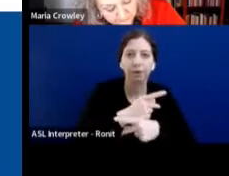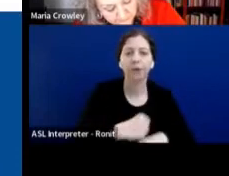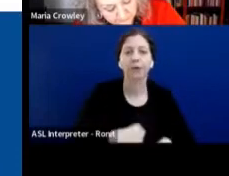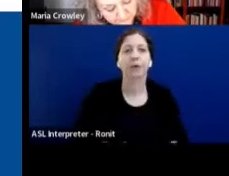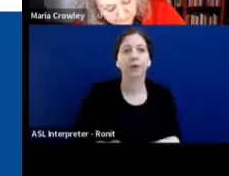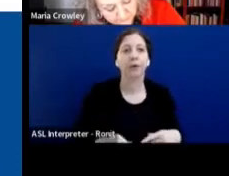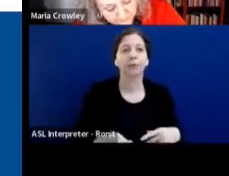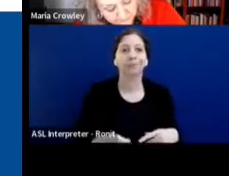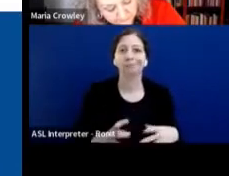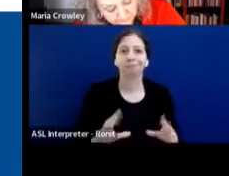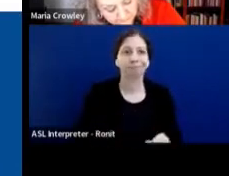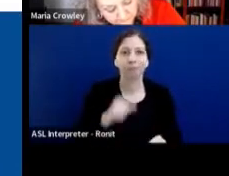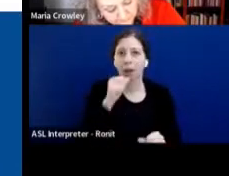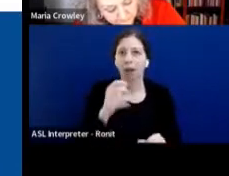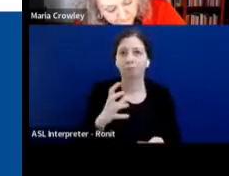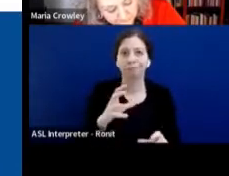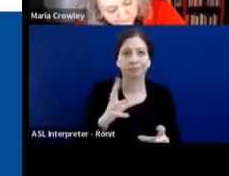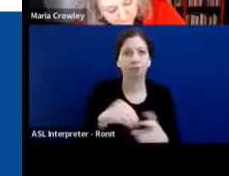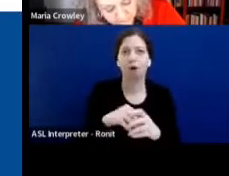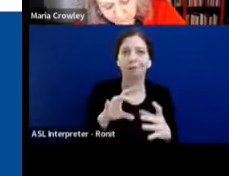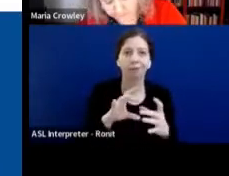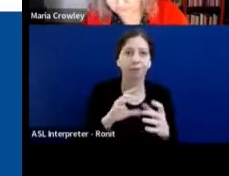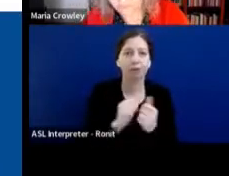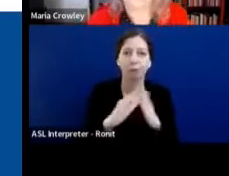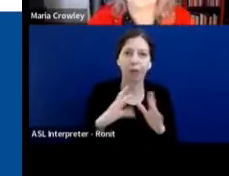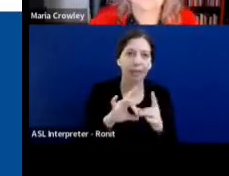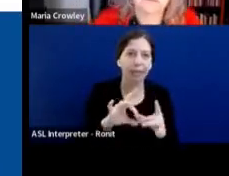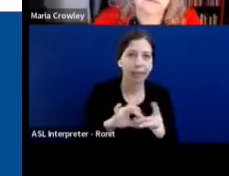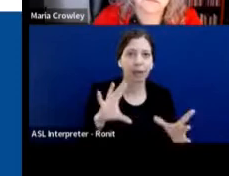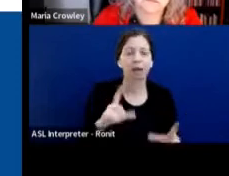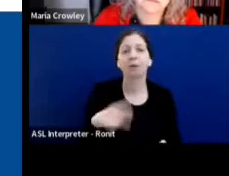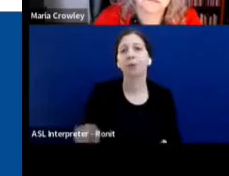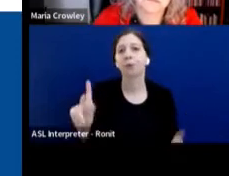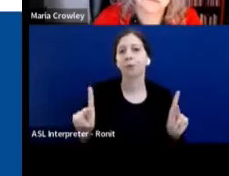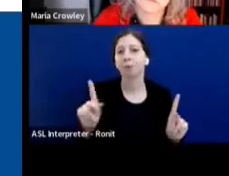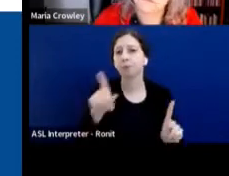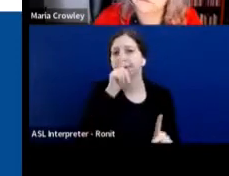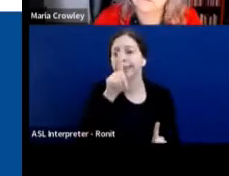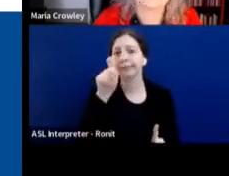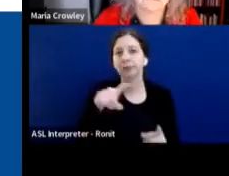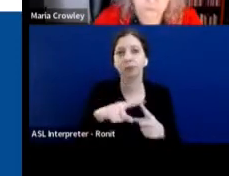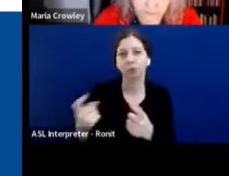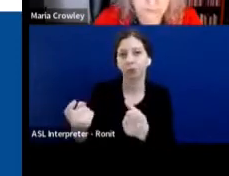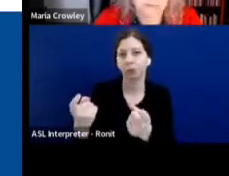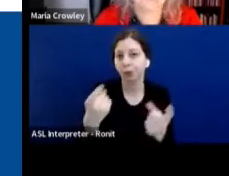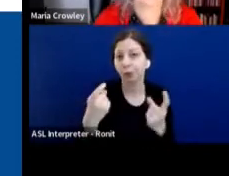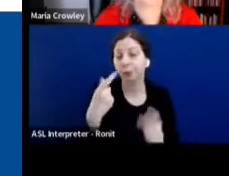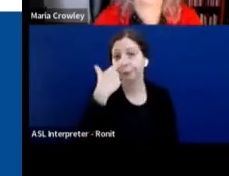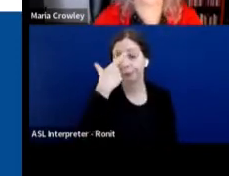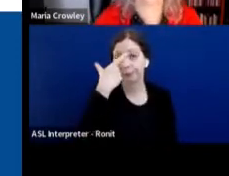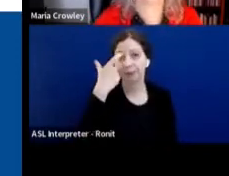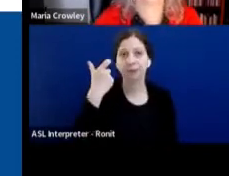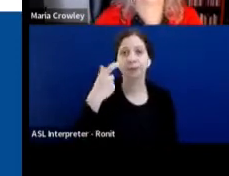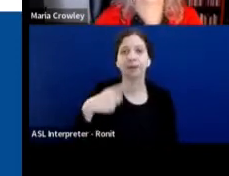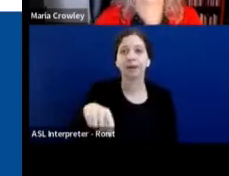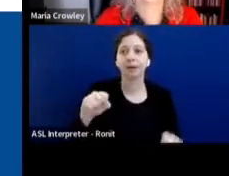They're disengaged in the community. And those are the people that we really need to recruit, because they